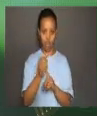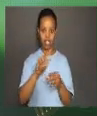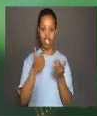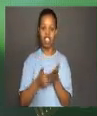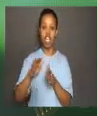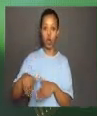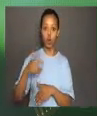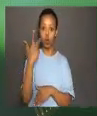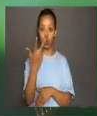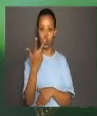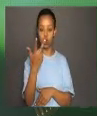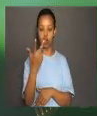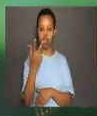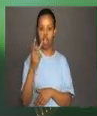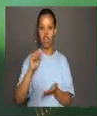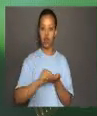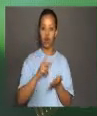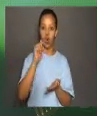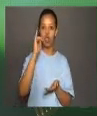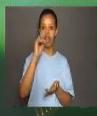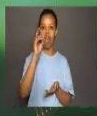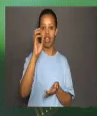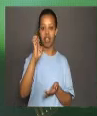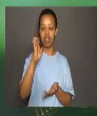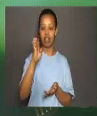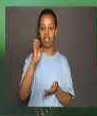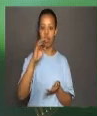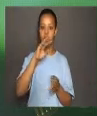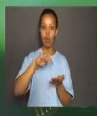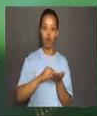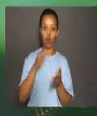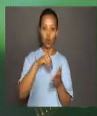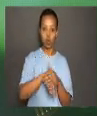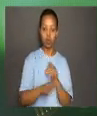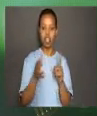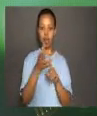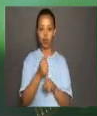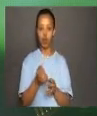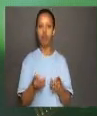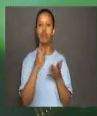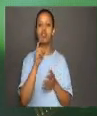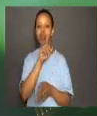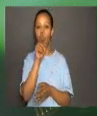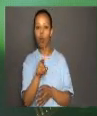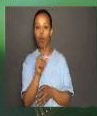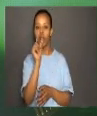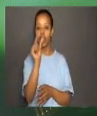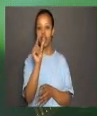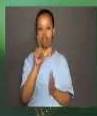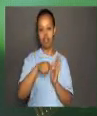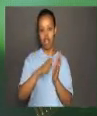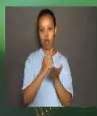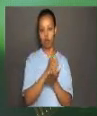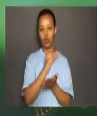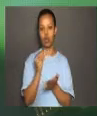other 3 nucleotides must the molecule contain? Take a few minutes to solve